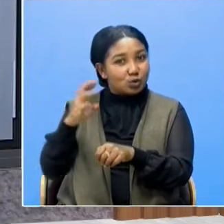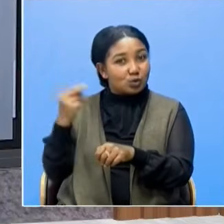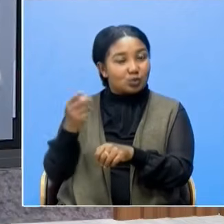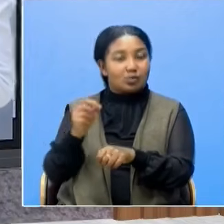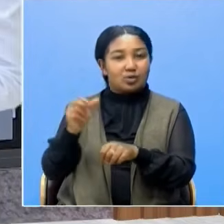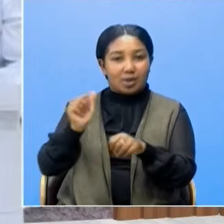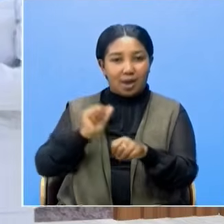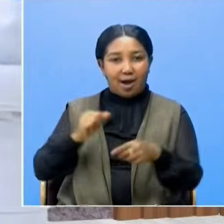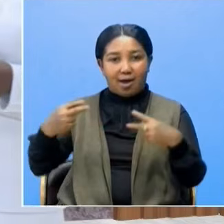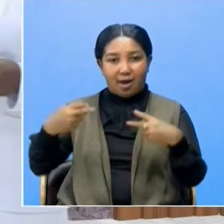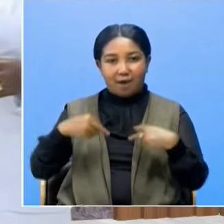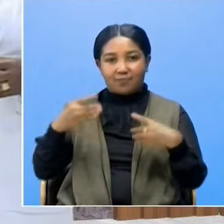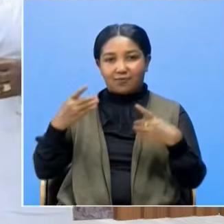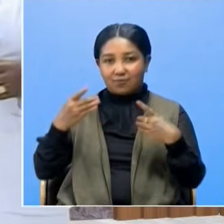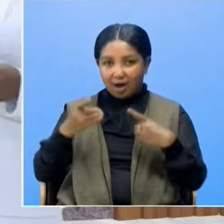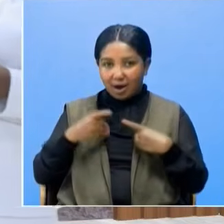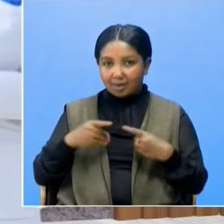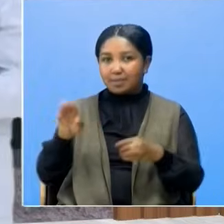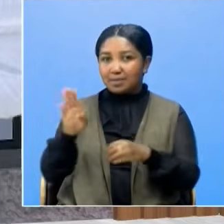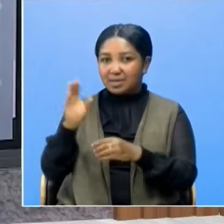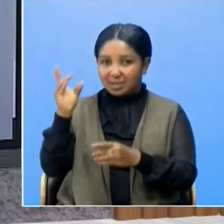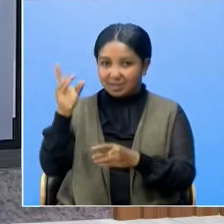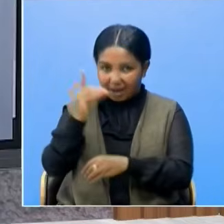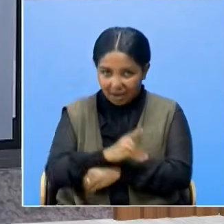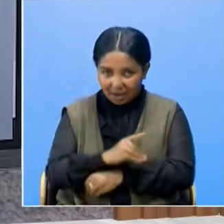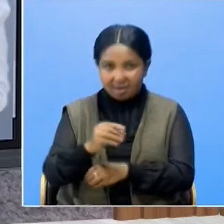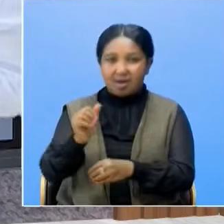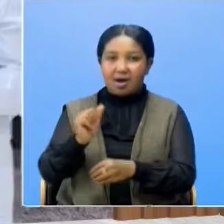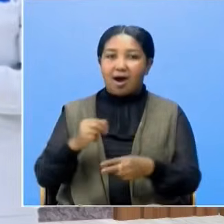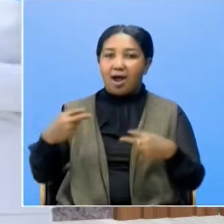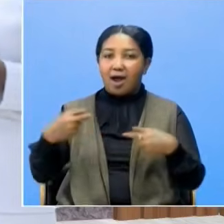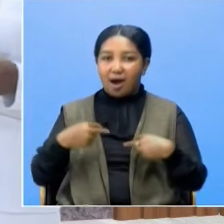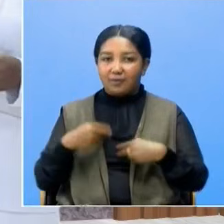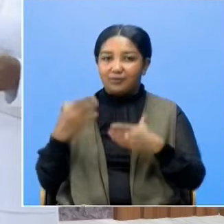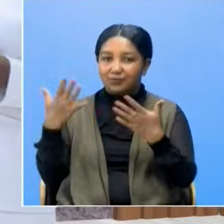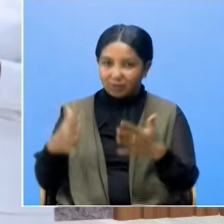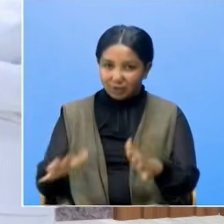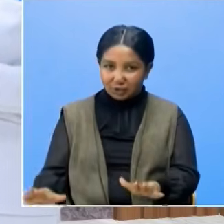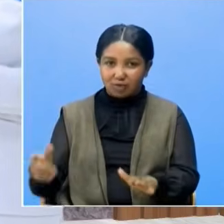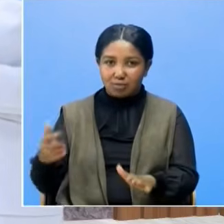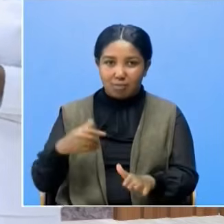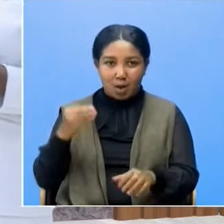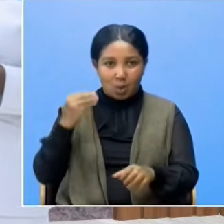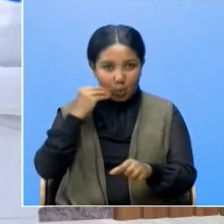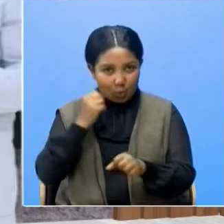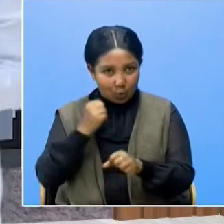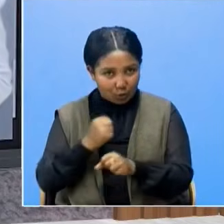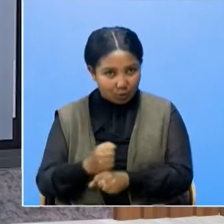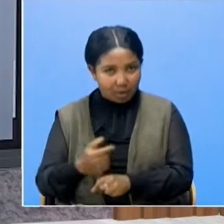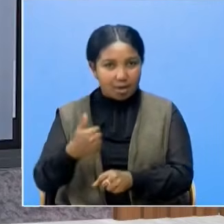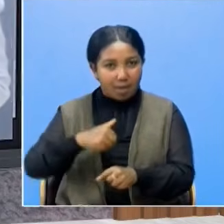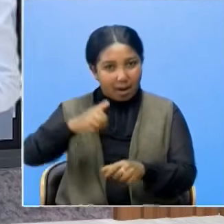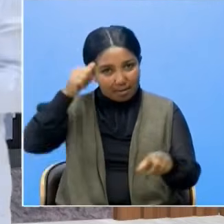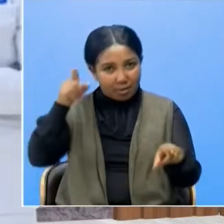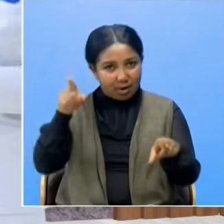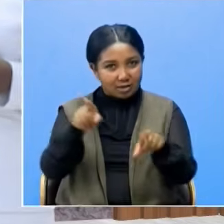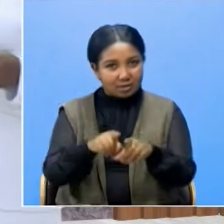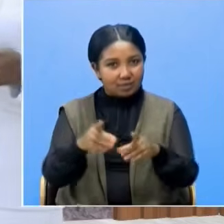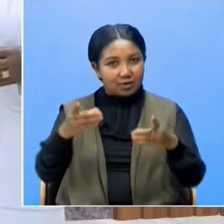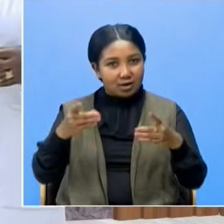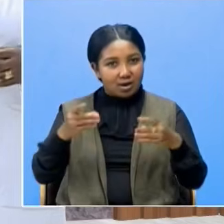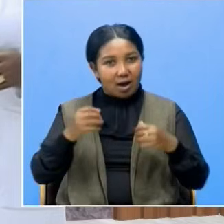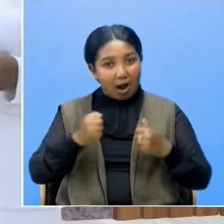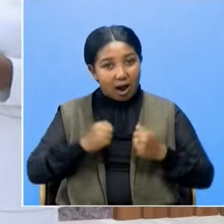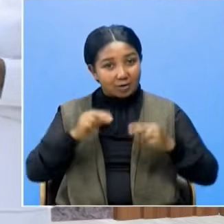I have had a busy day. I have finished my homework. My brother has